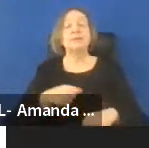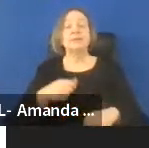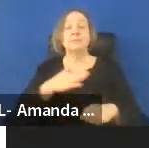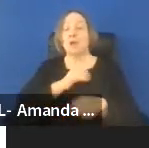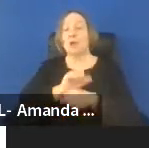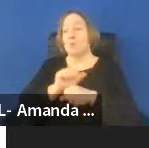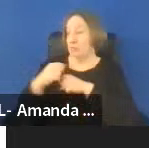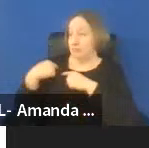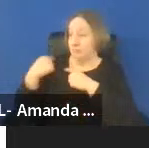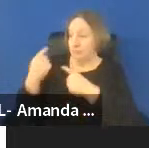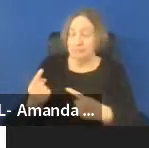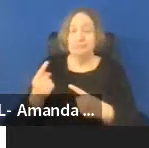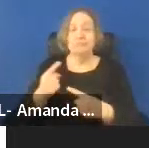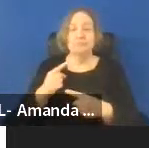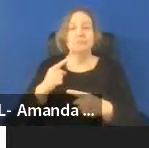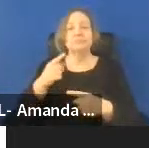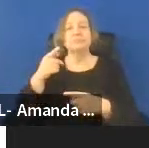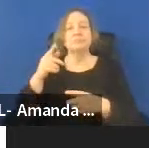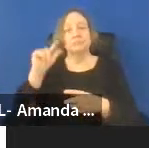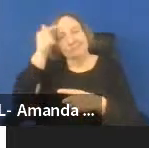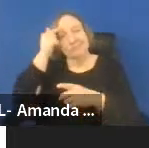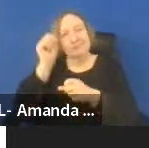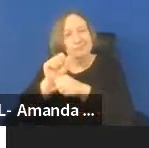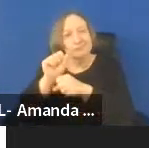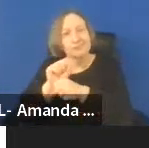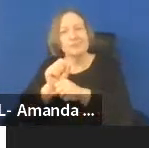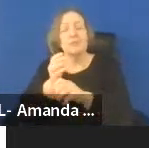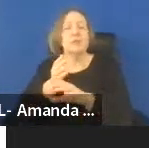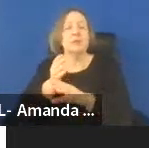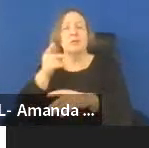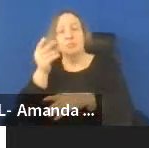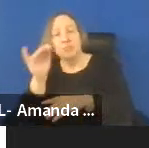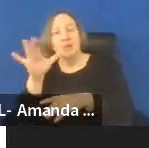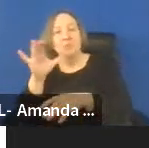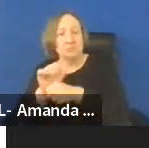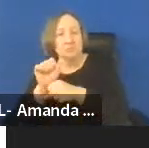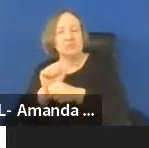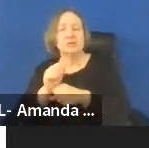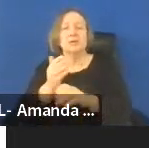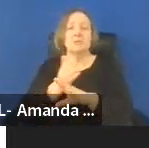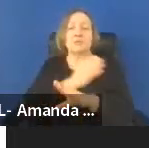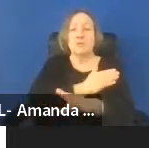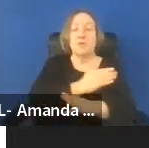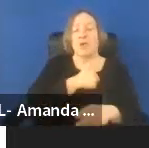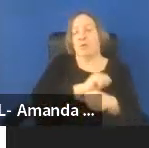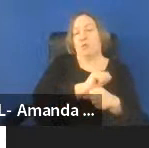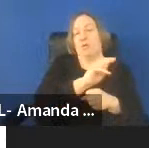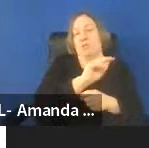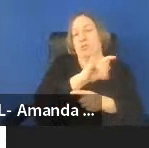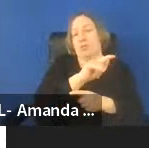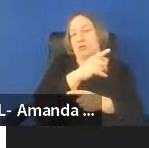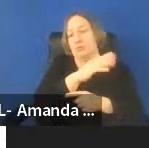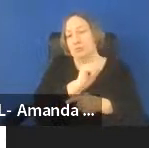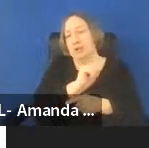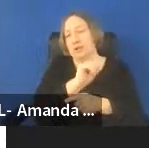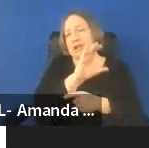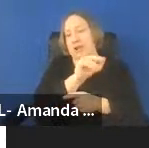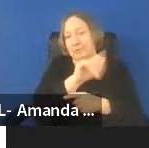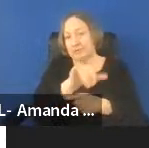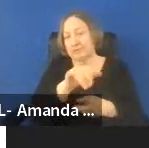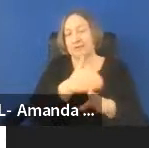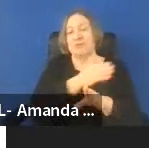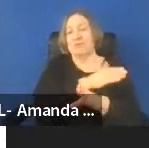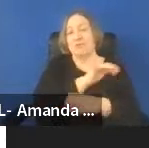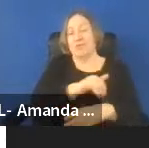been spent in the public sector. Before coming to work at the city, I worked at Multnomah County, and before that, the Department of